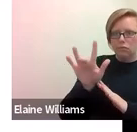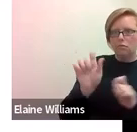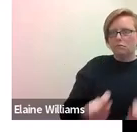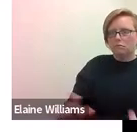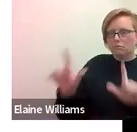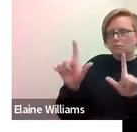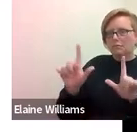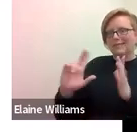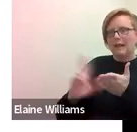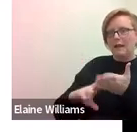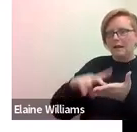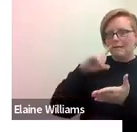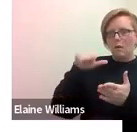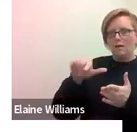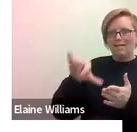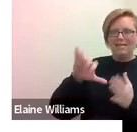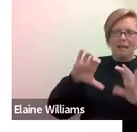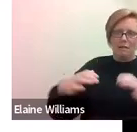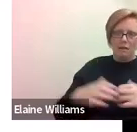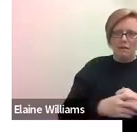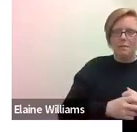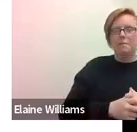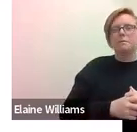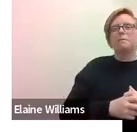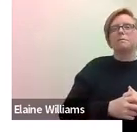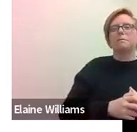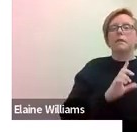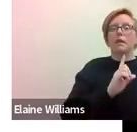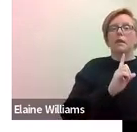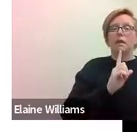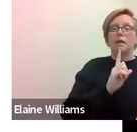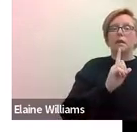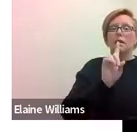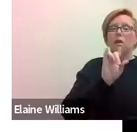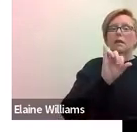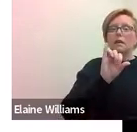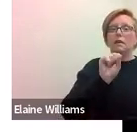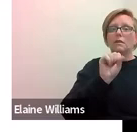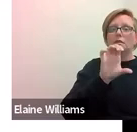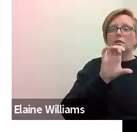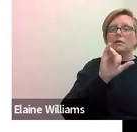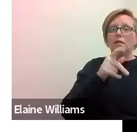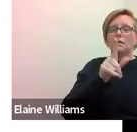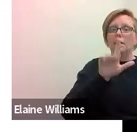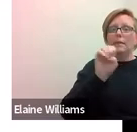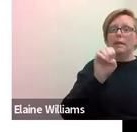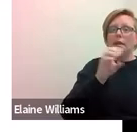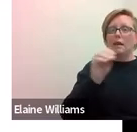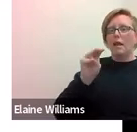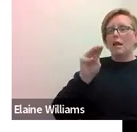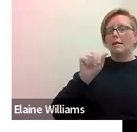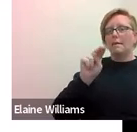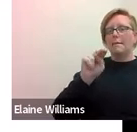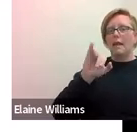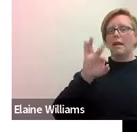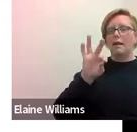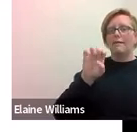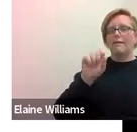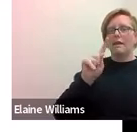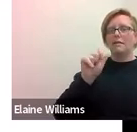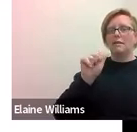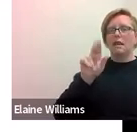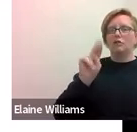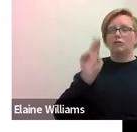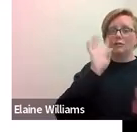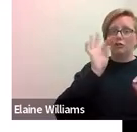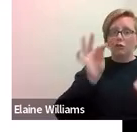We are pointing out that discipline and manifestation determination in October and special ed law for gen ed